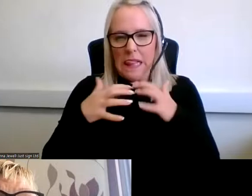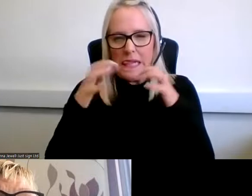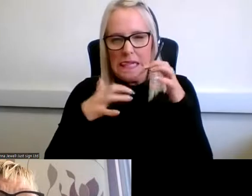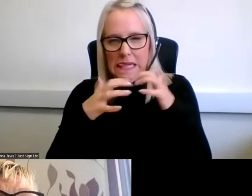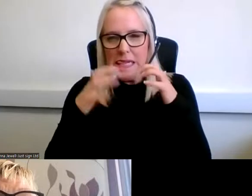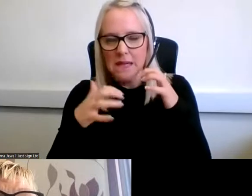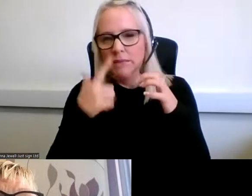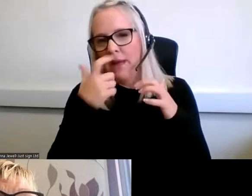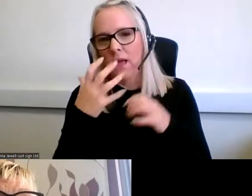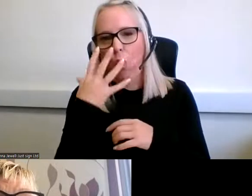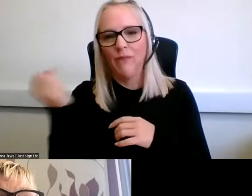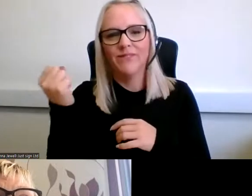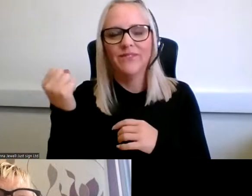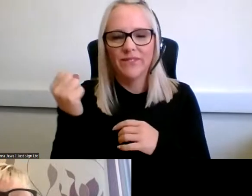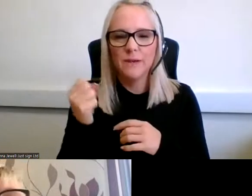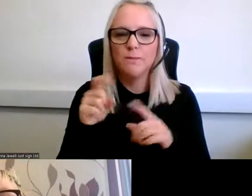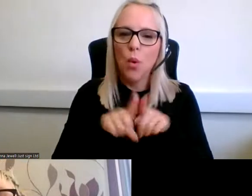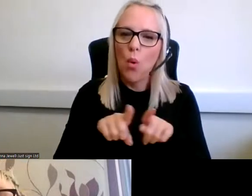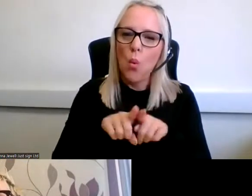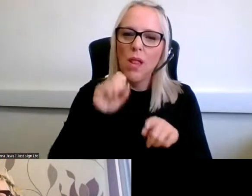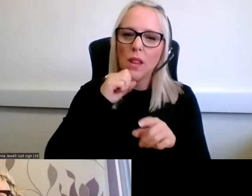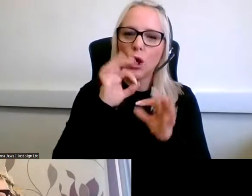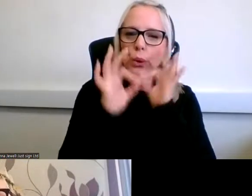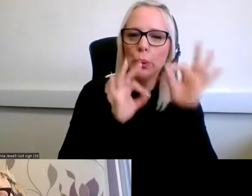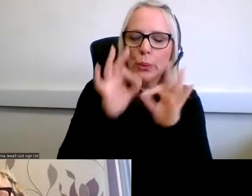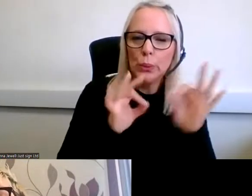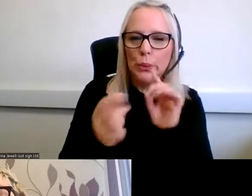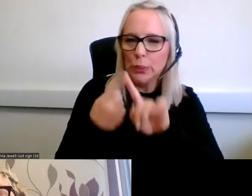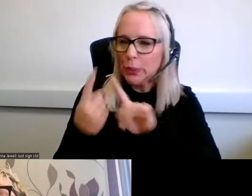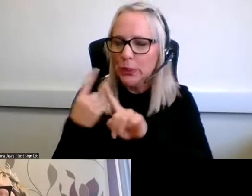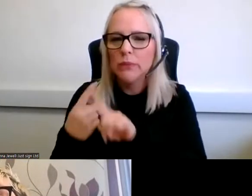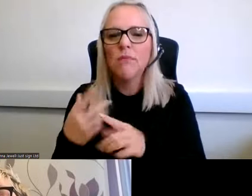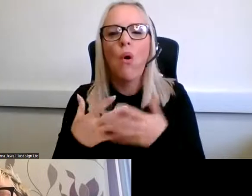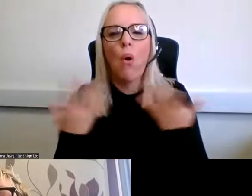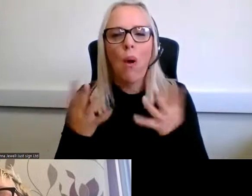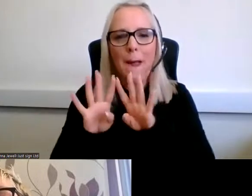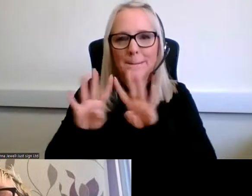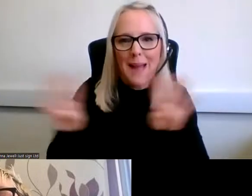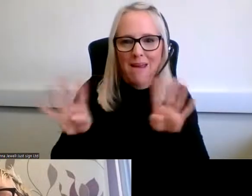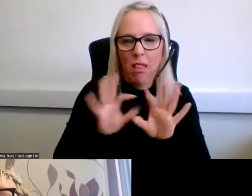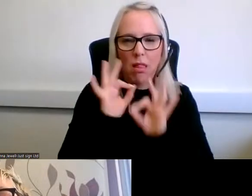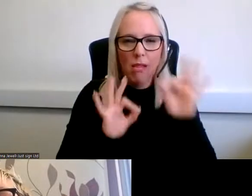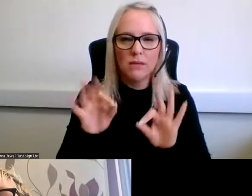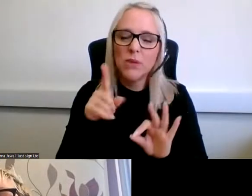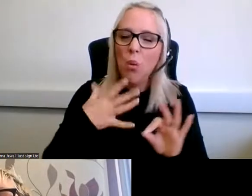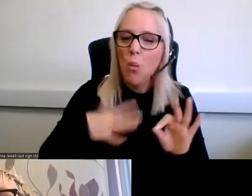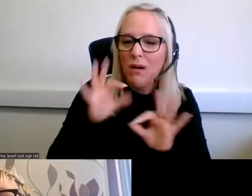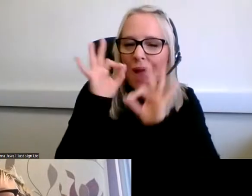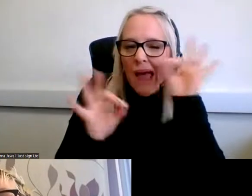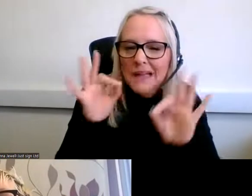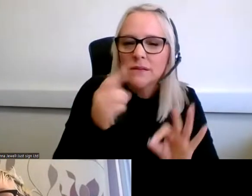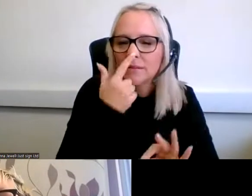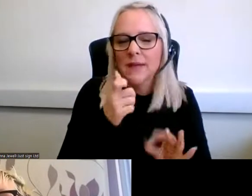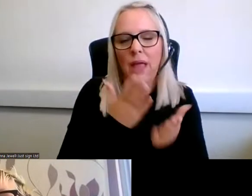doing Q&As and a proper panel session later on in the agenda. So please do put any questions in the chat during